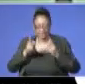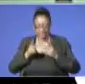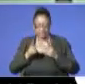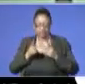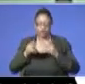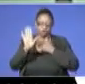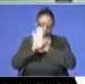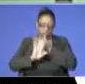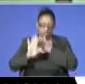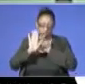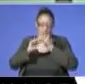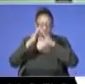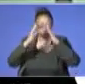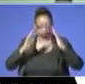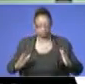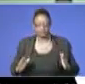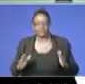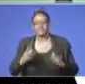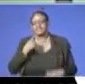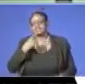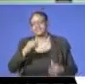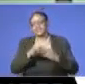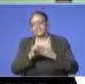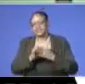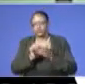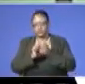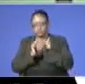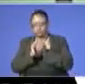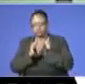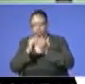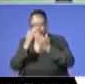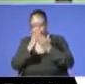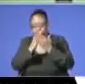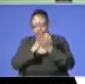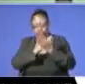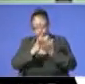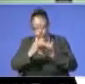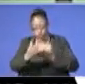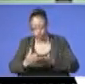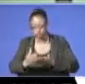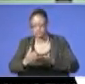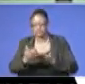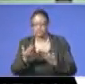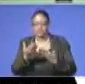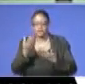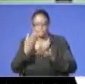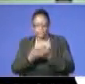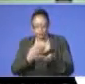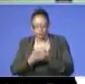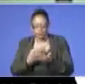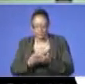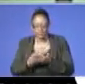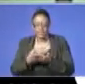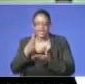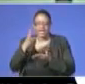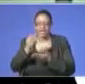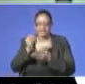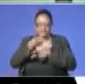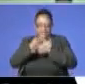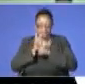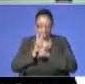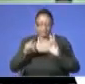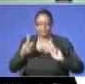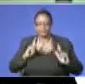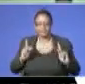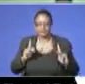an undertaking shall reduce the expense and risk of transporting and processing detainees